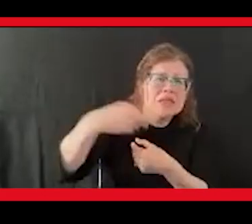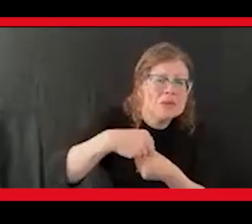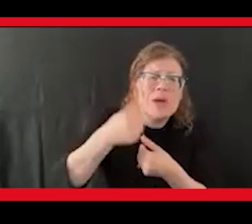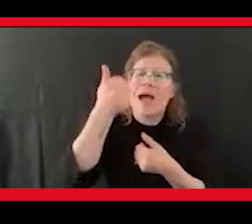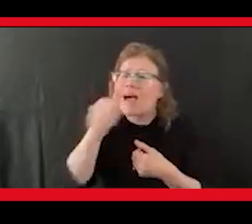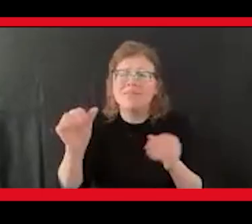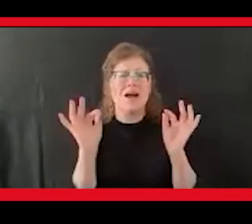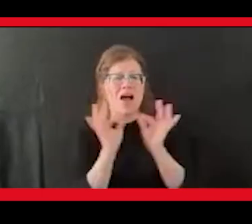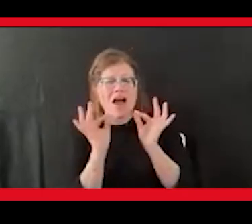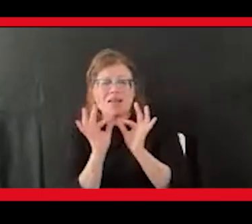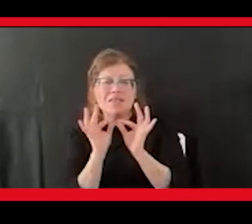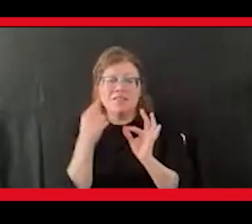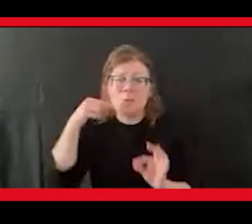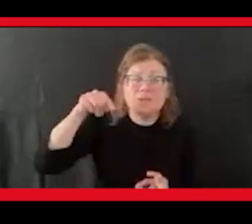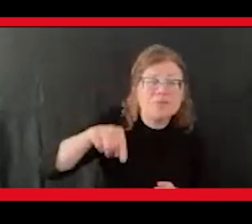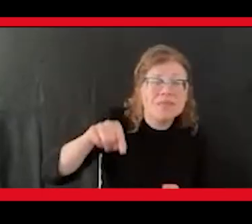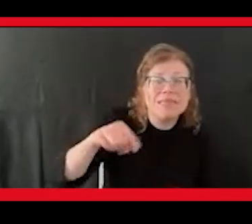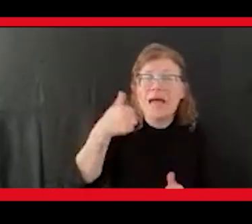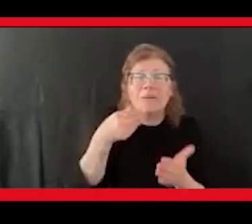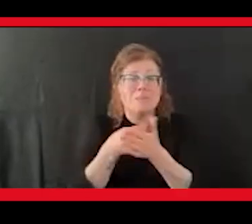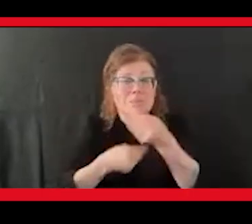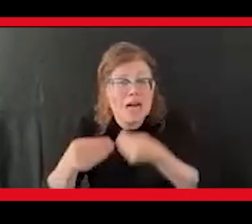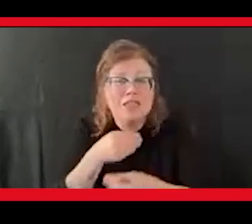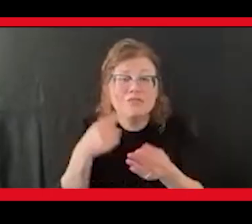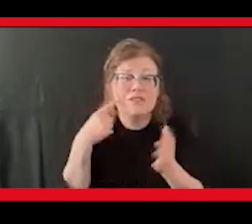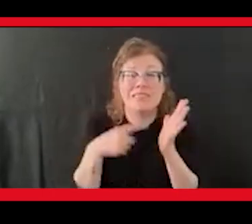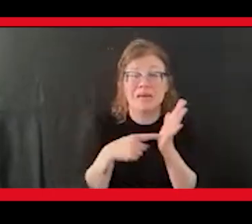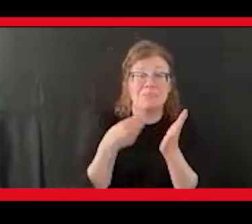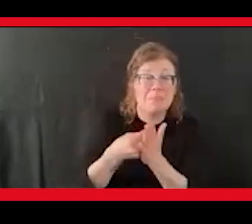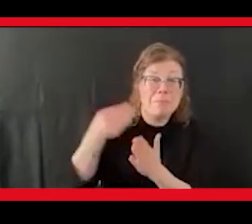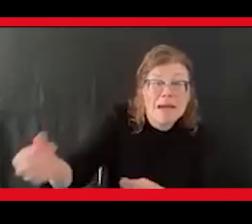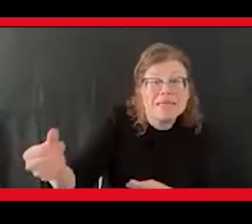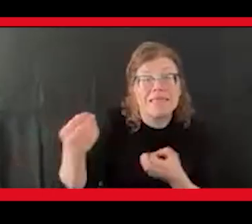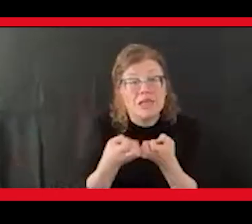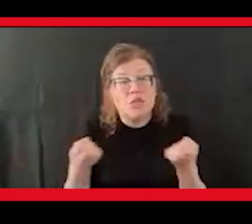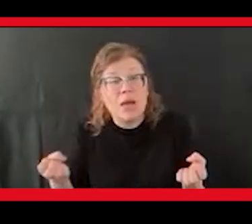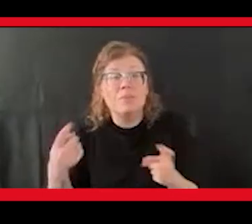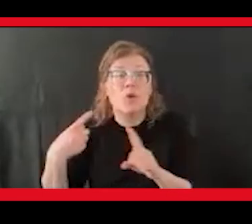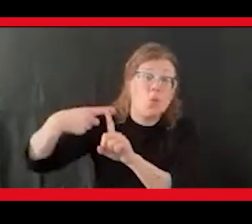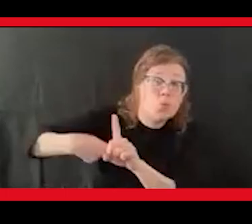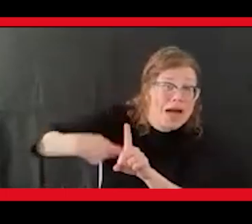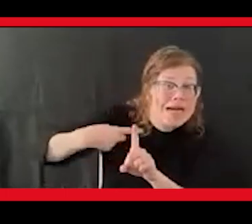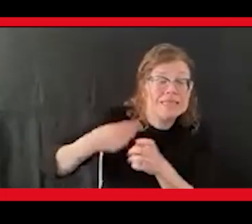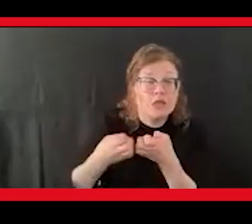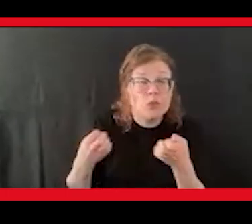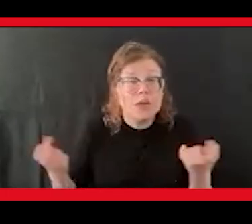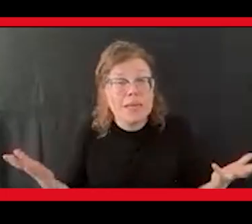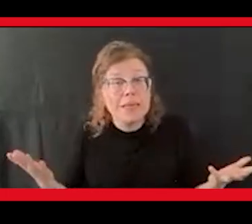services, purchasing or renting equipment or venues, or if there are travel costs.